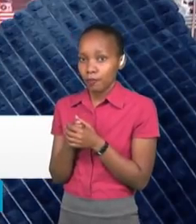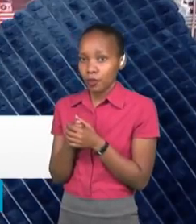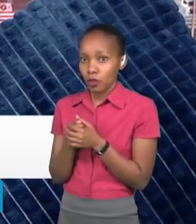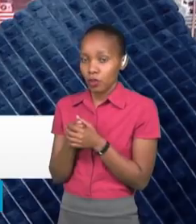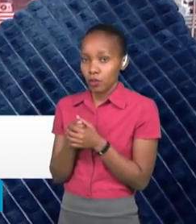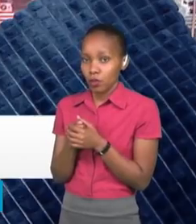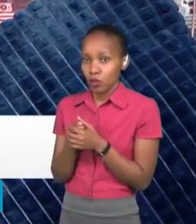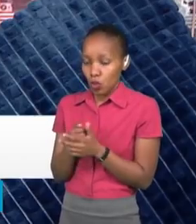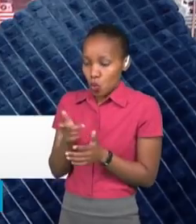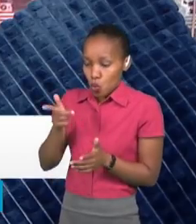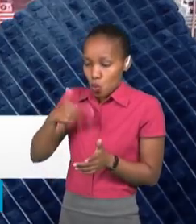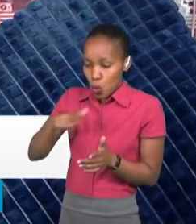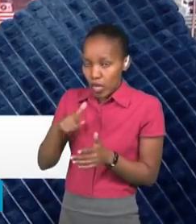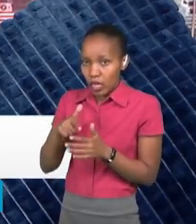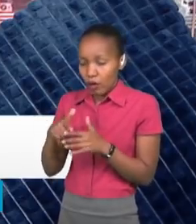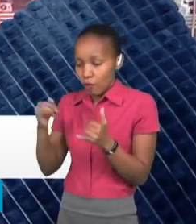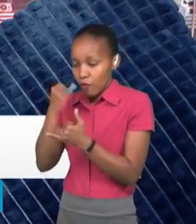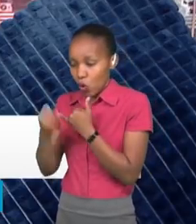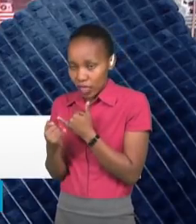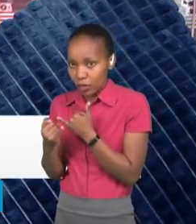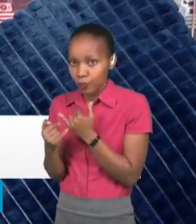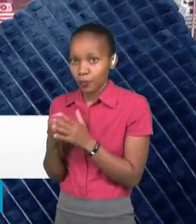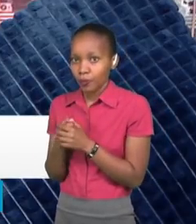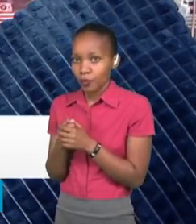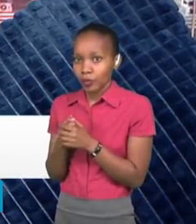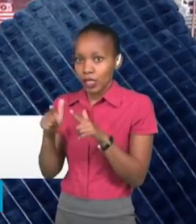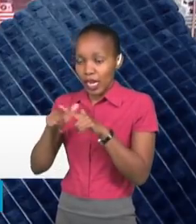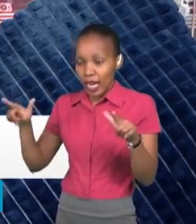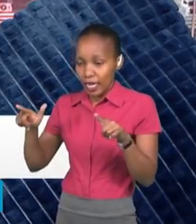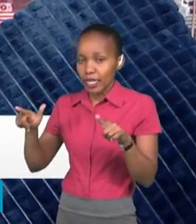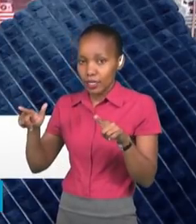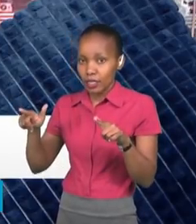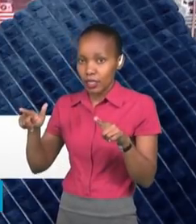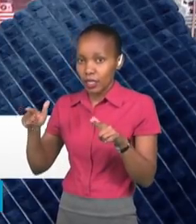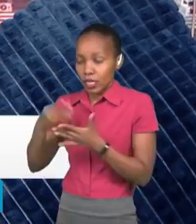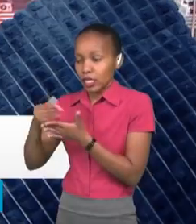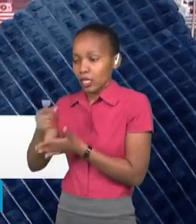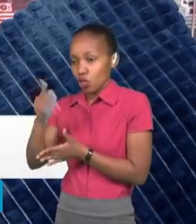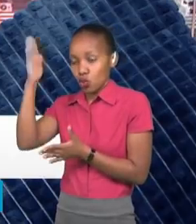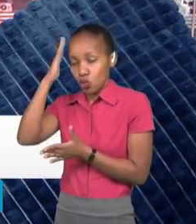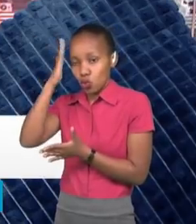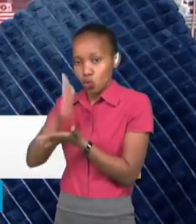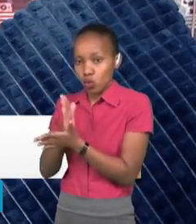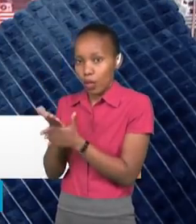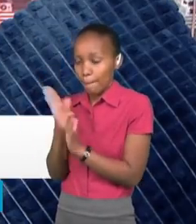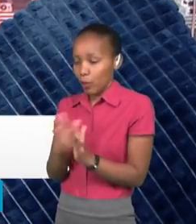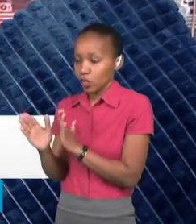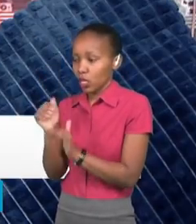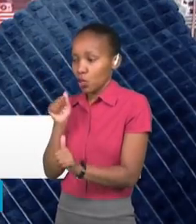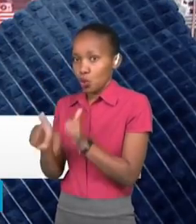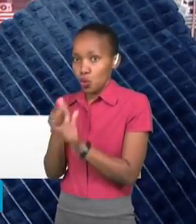looking at the question of finalizing the land transactions and, okay, all that. Okay. You know, it's a process that takes